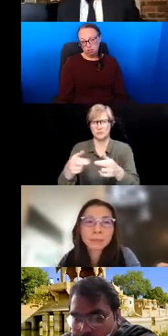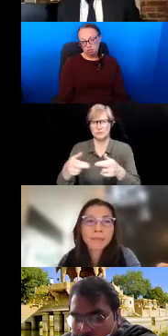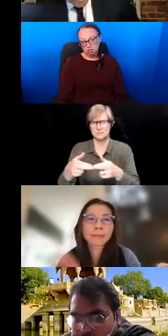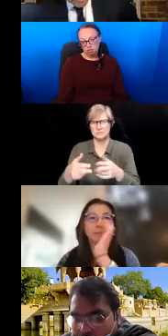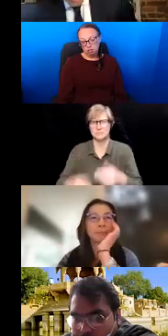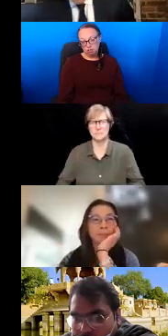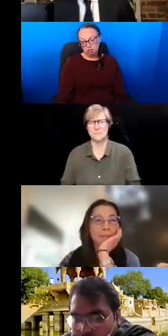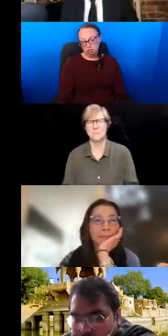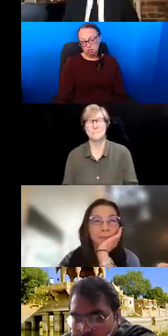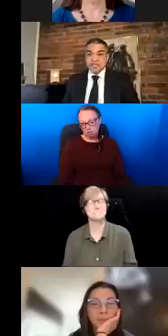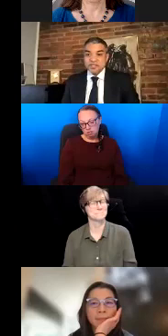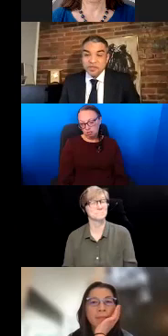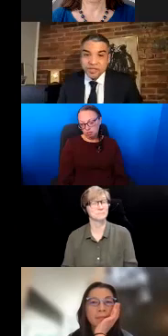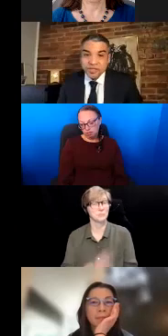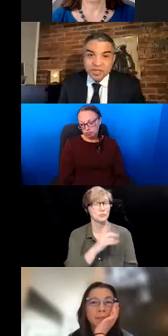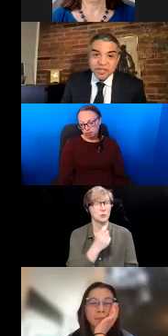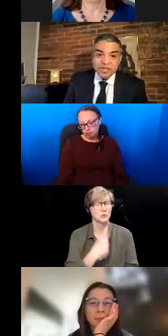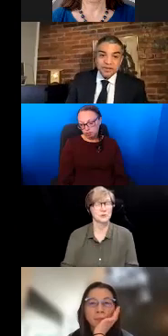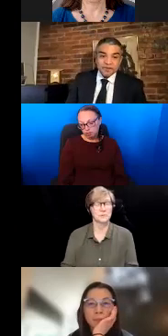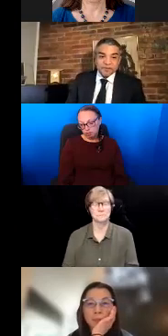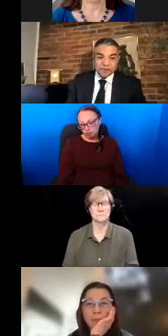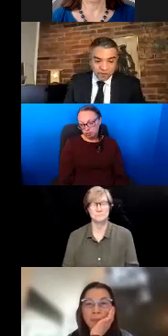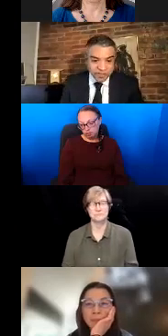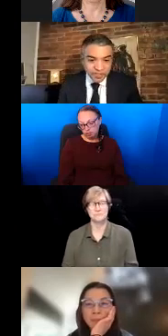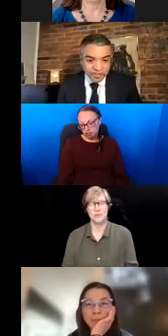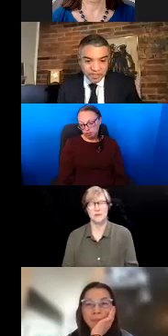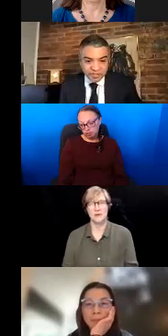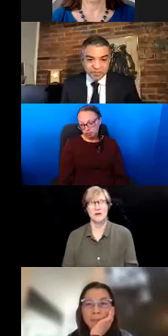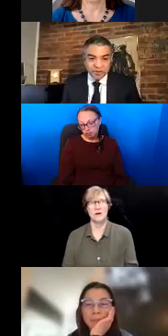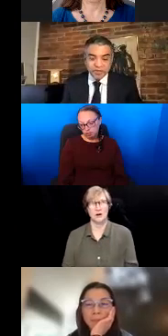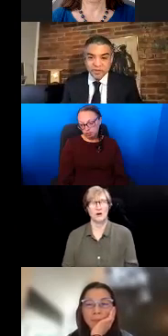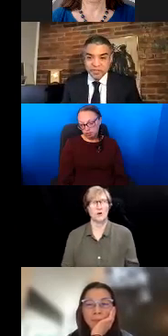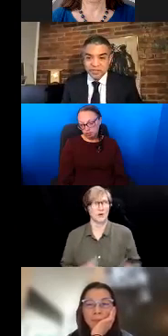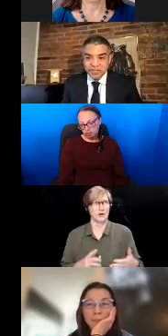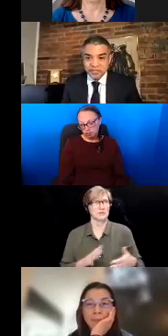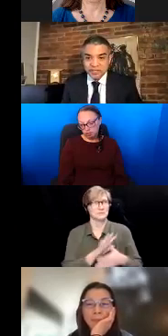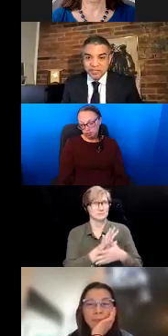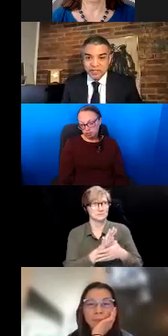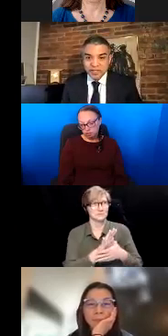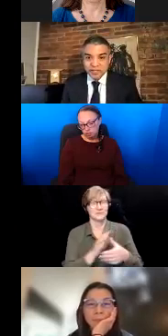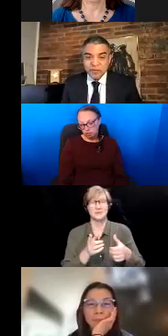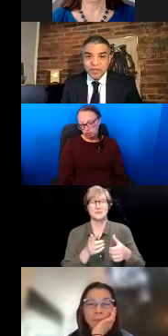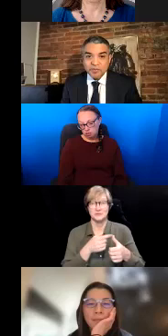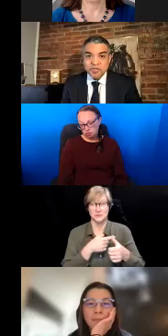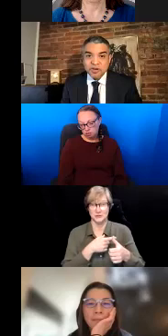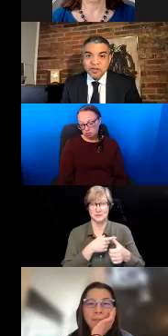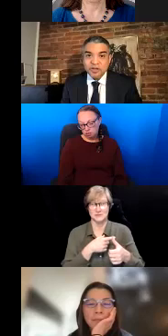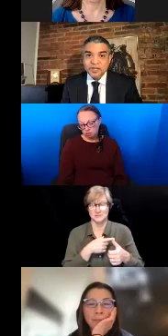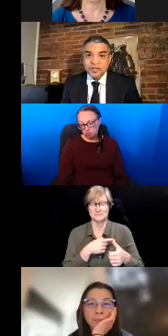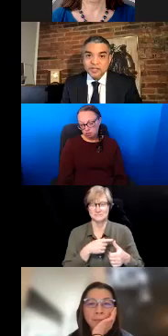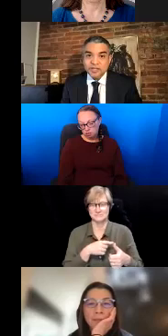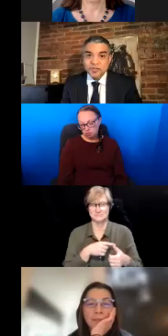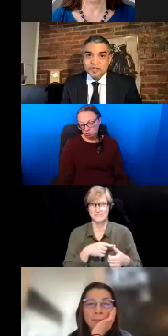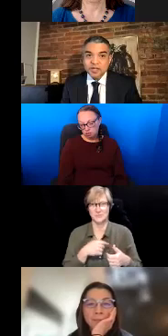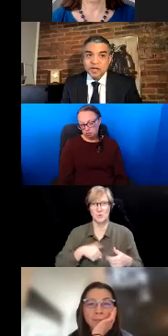are great questions. So the answer to the first question is that, you know, we started with